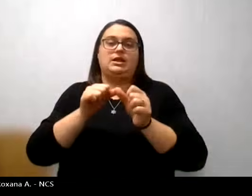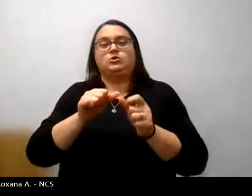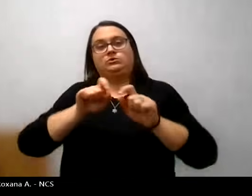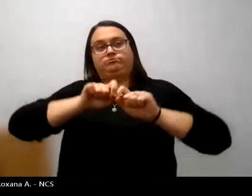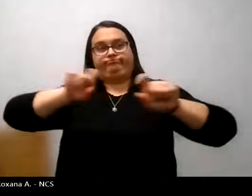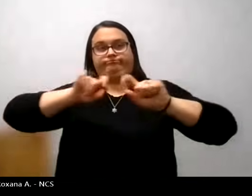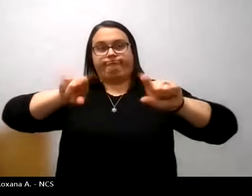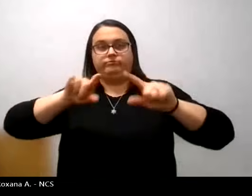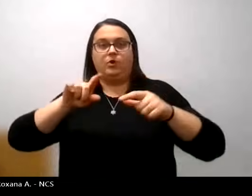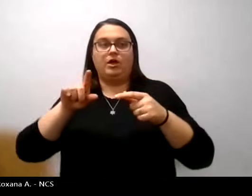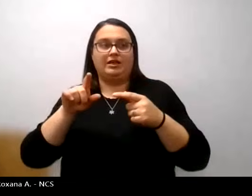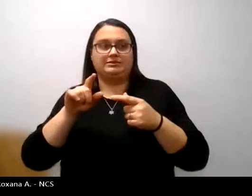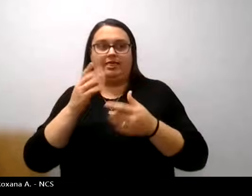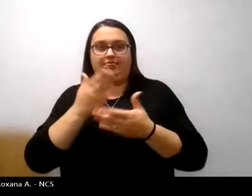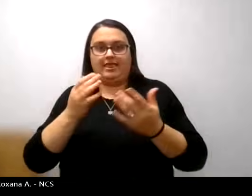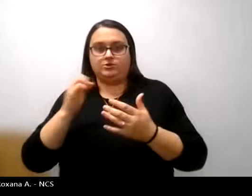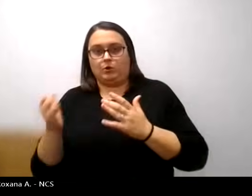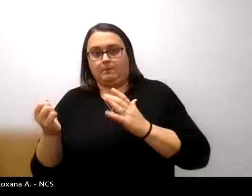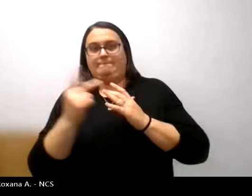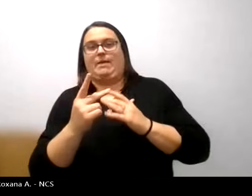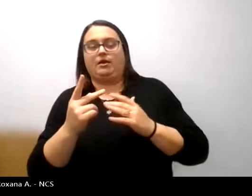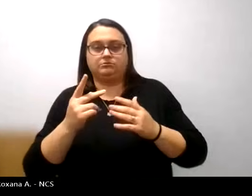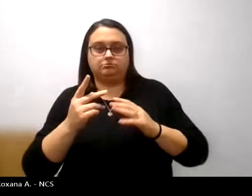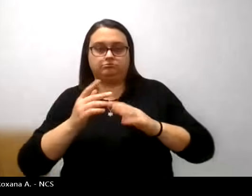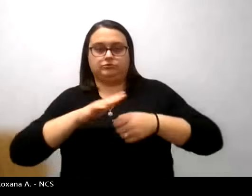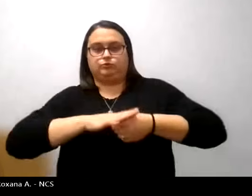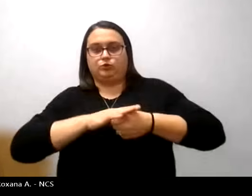up back online. We can discuss.